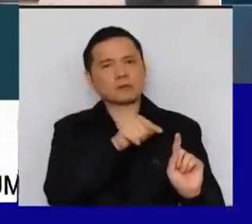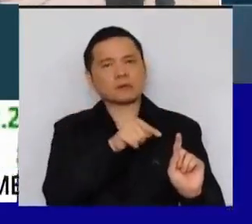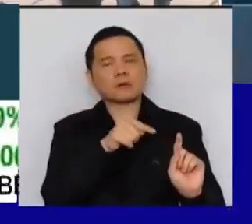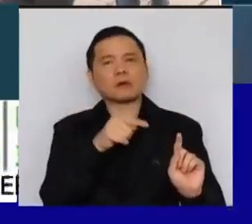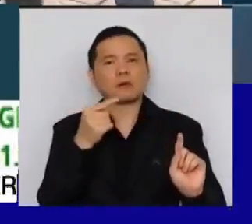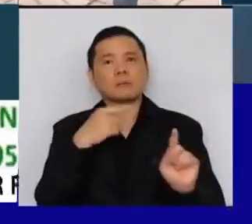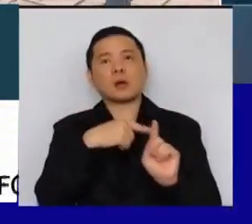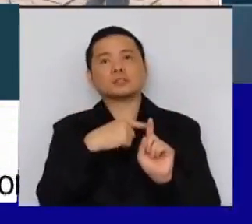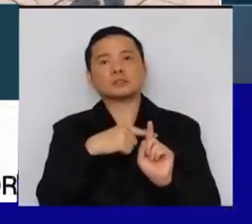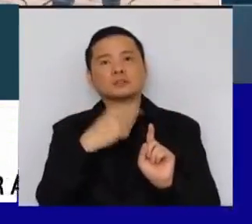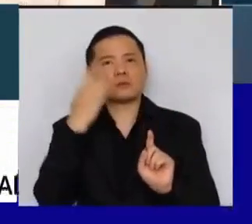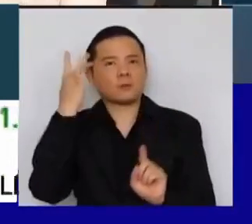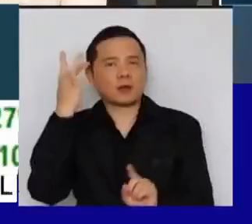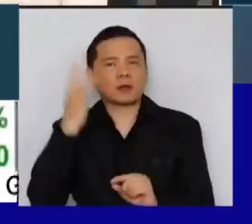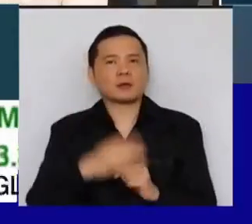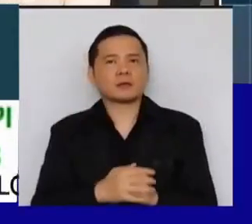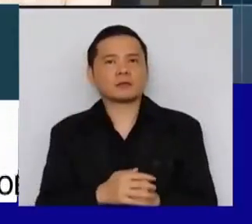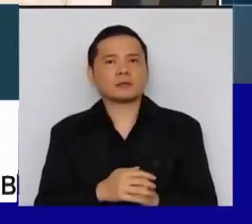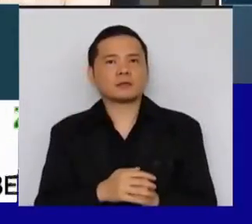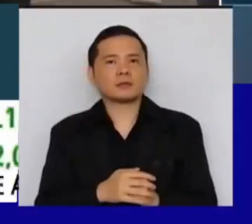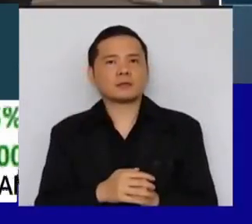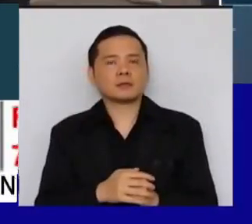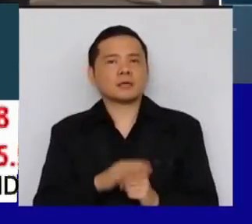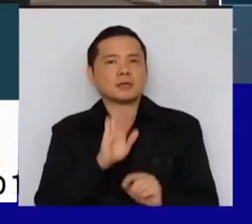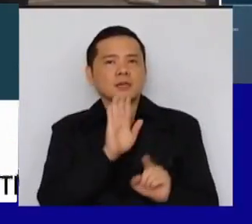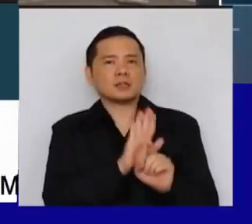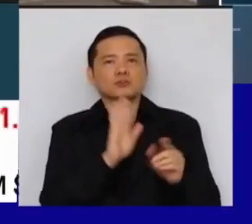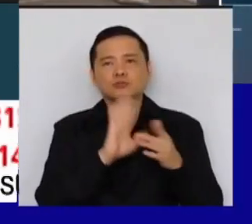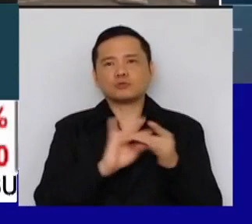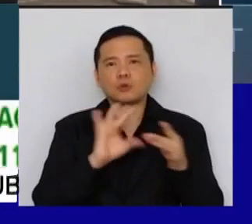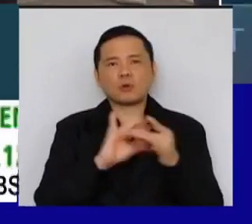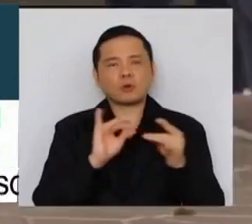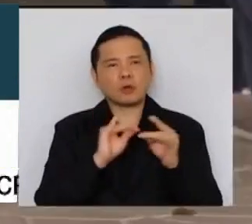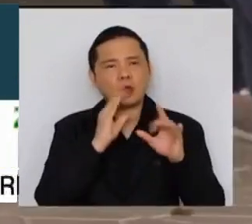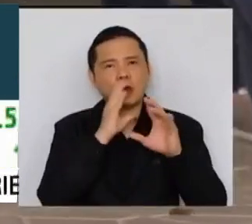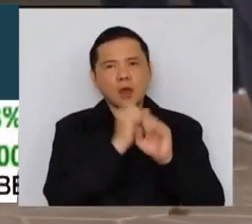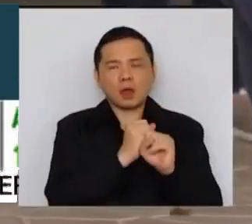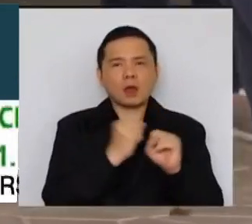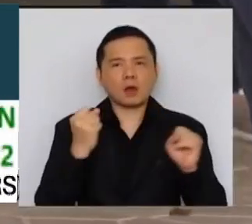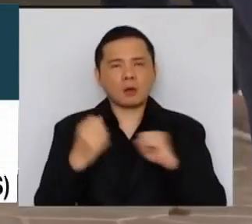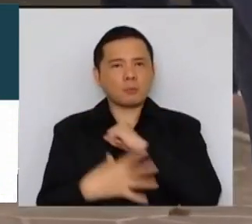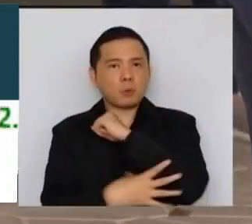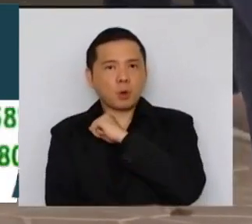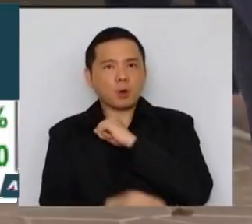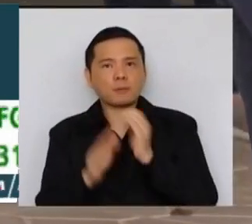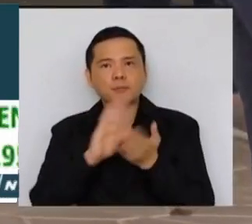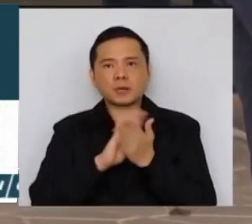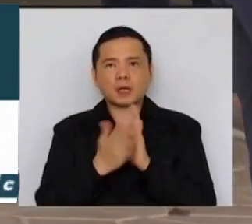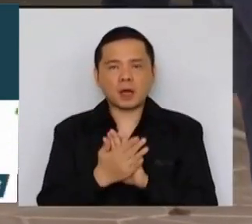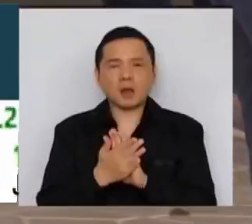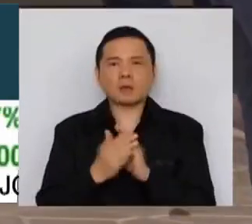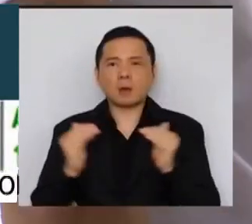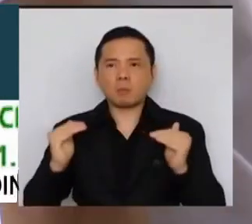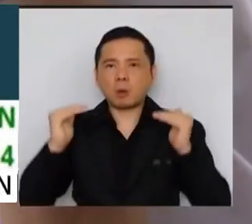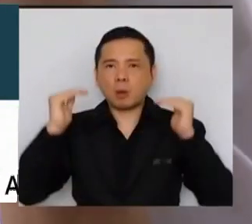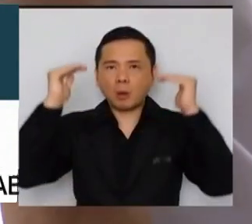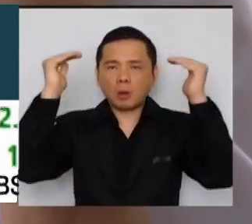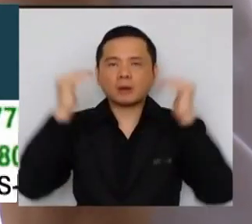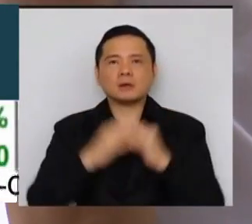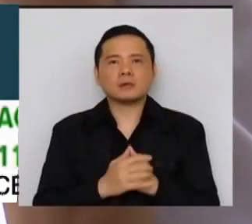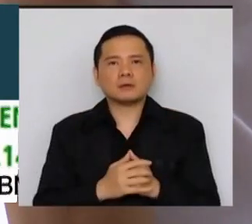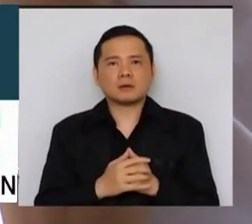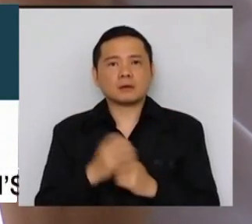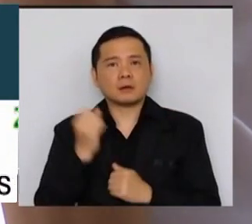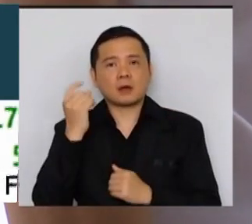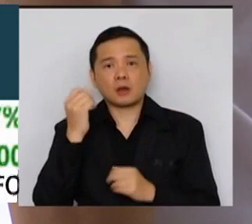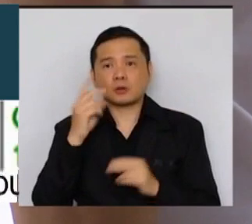a compelling rags-to-riches narrative, but he also, in a short period of time, has a